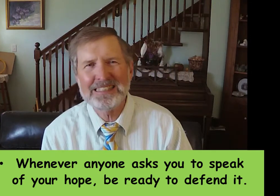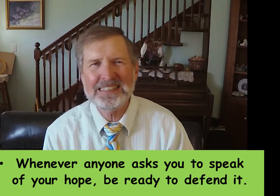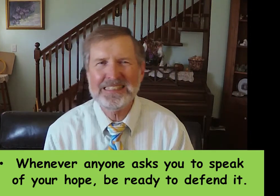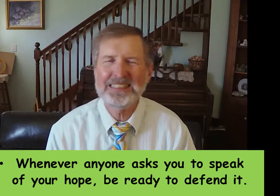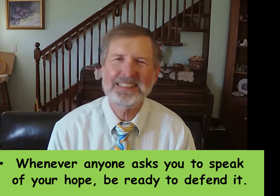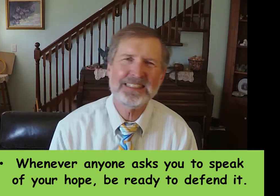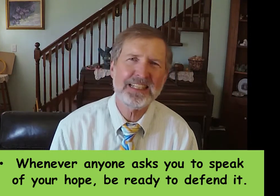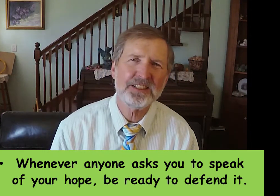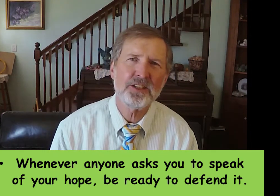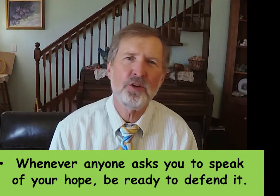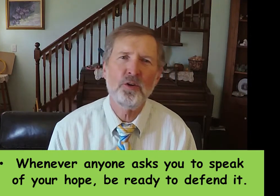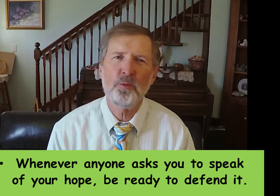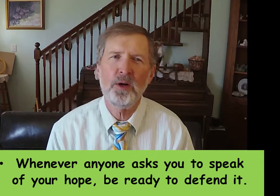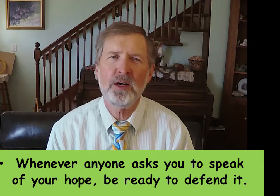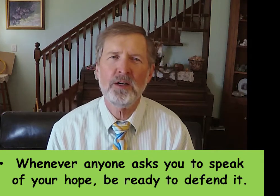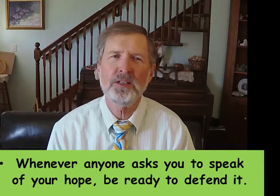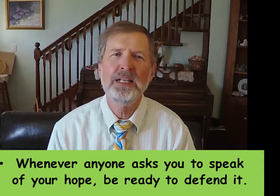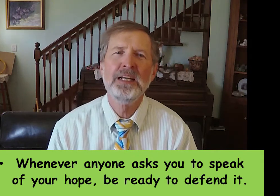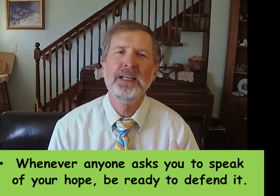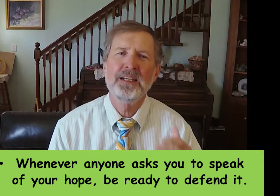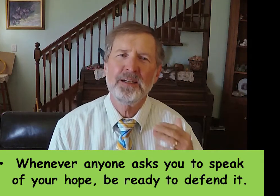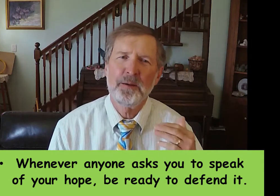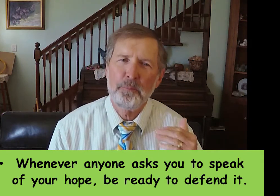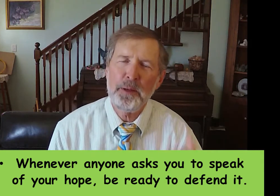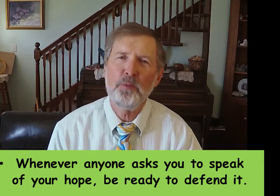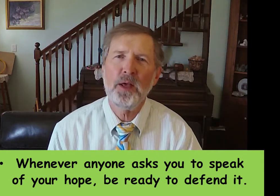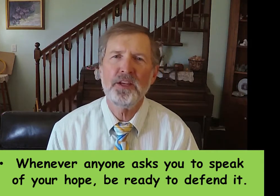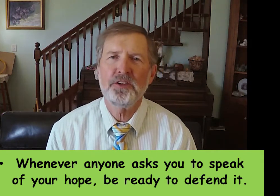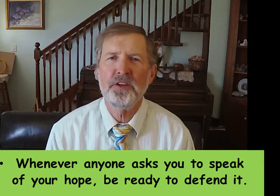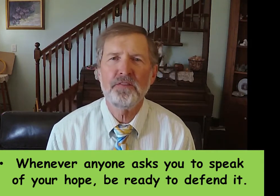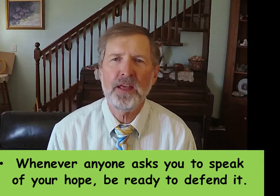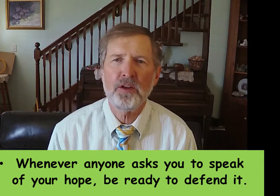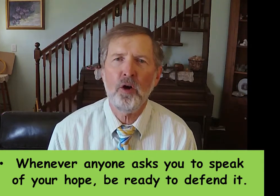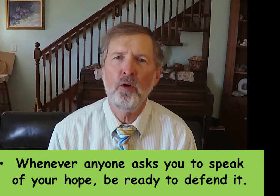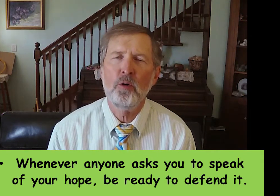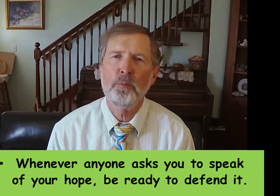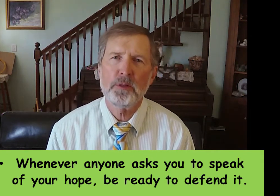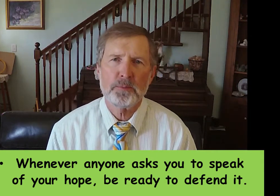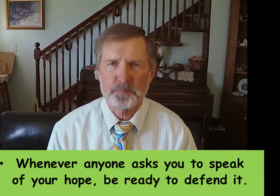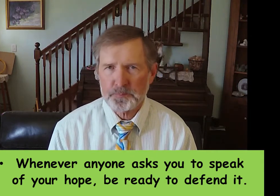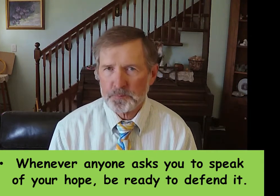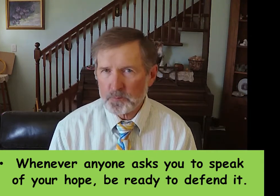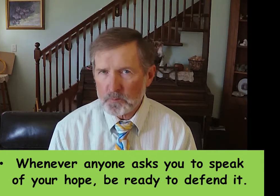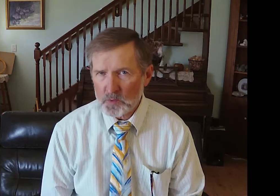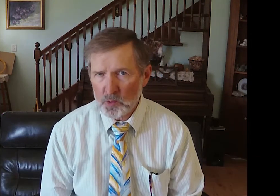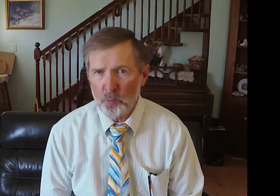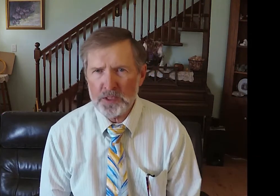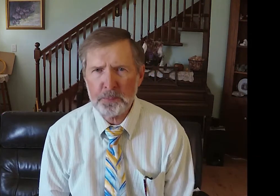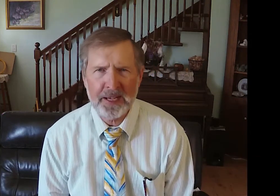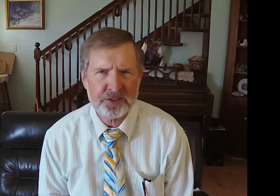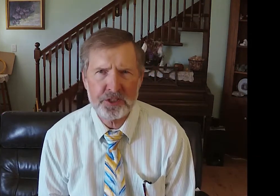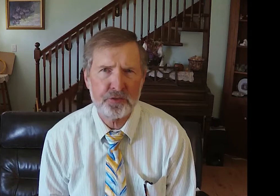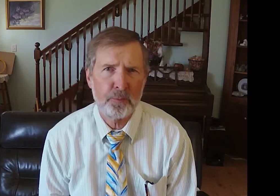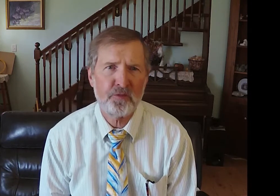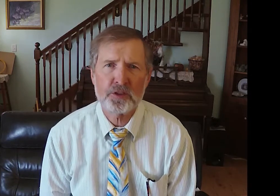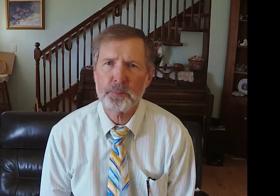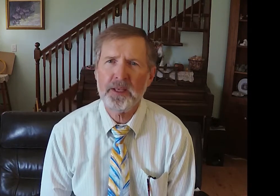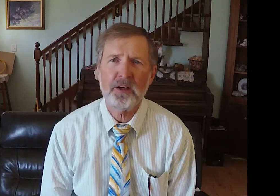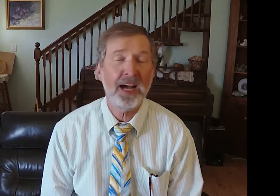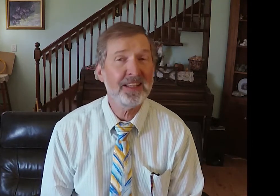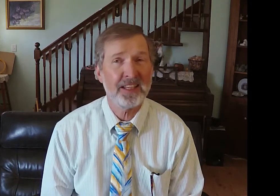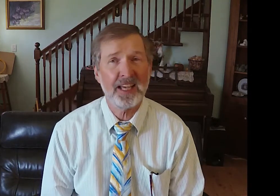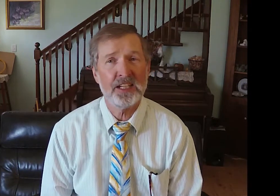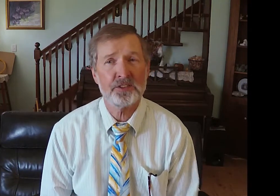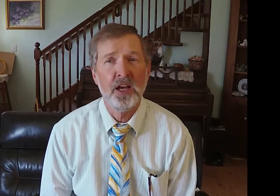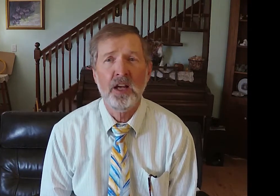kind of, you know, things aren't going well, be ready to defend hope. Well, this passage from 1